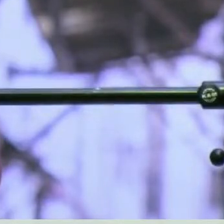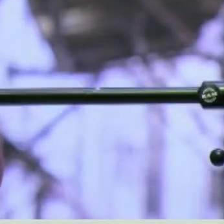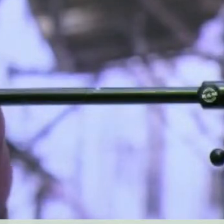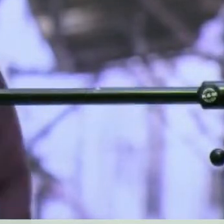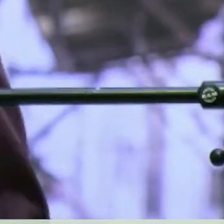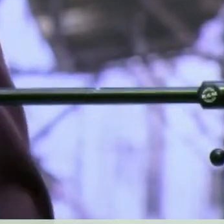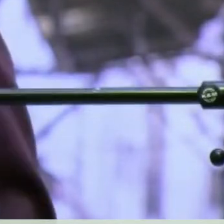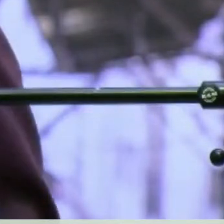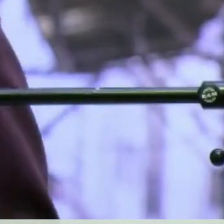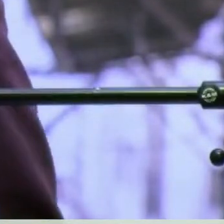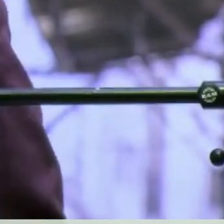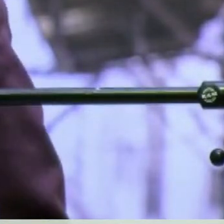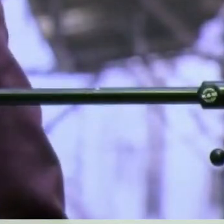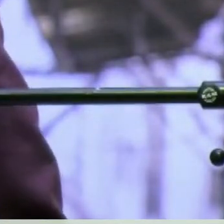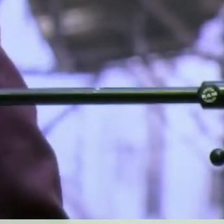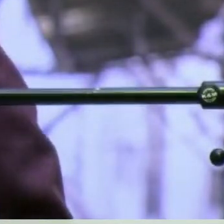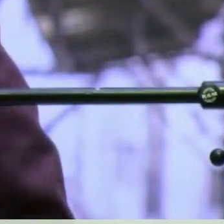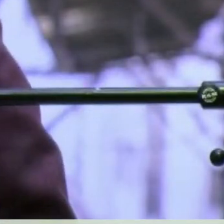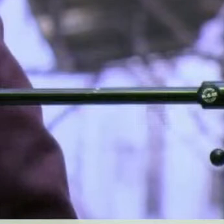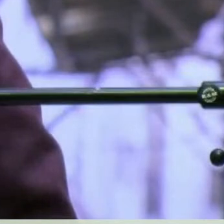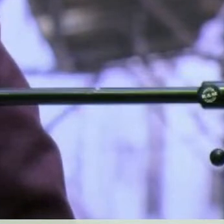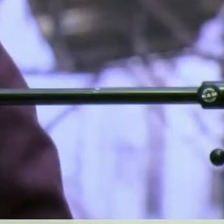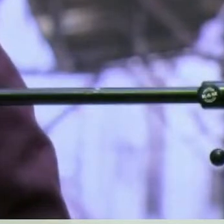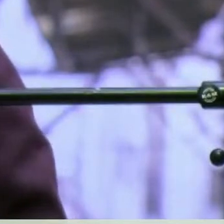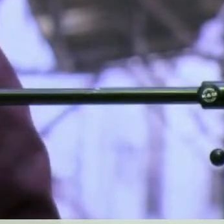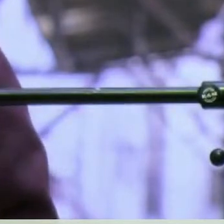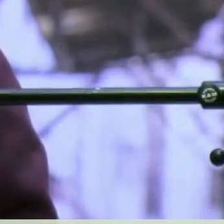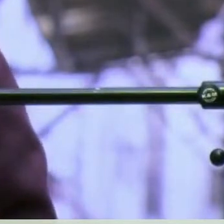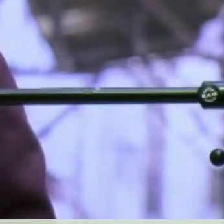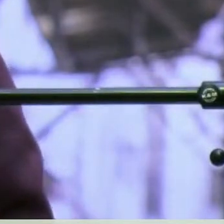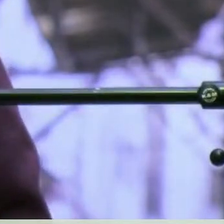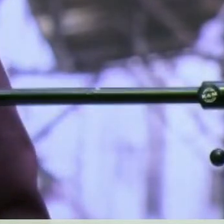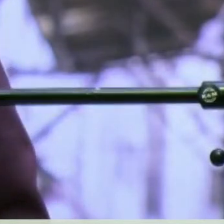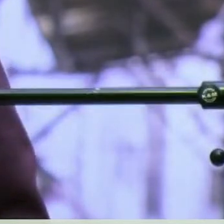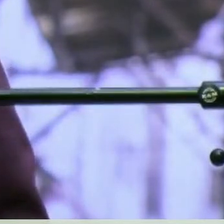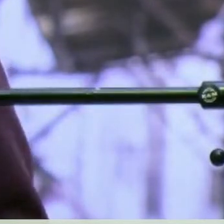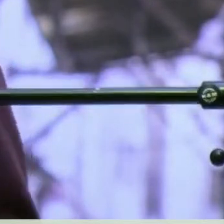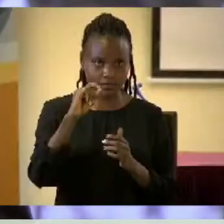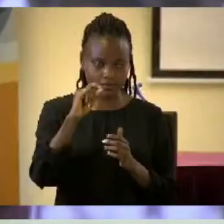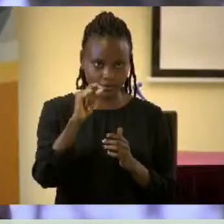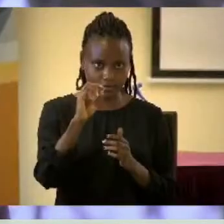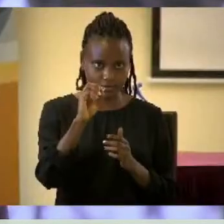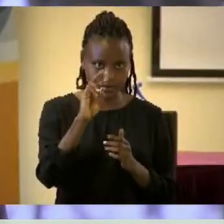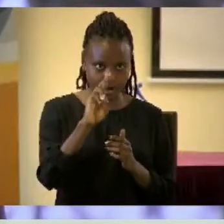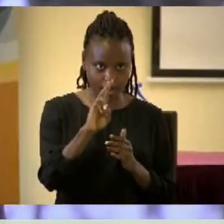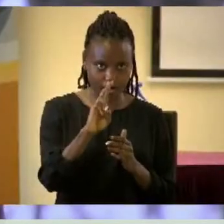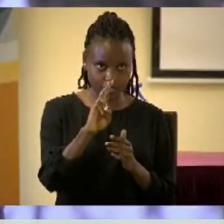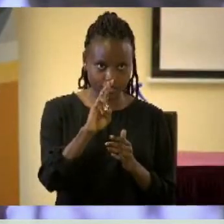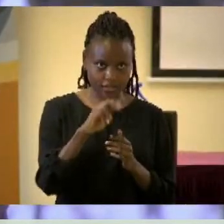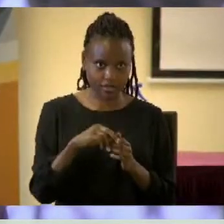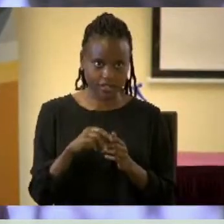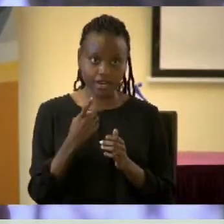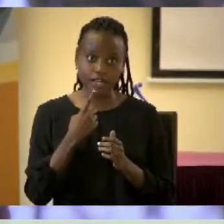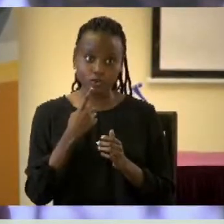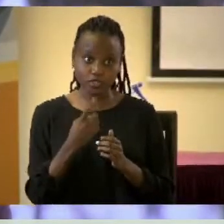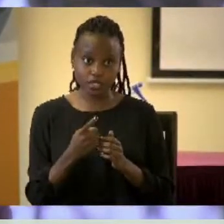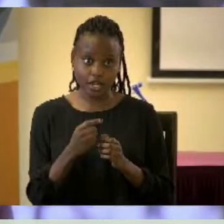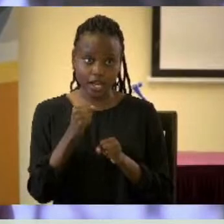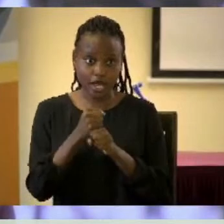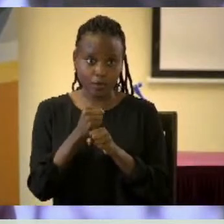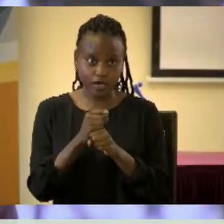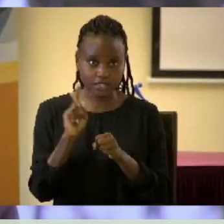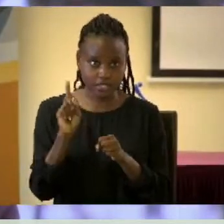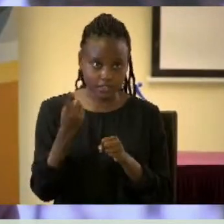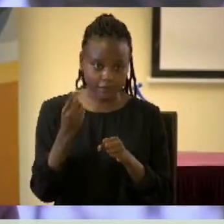Deputy Executive Director and Head of Litigation. As has been said, I also served as the first